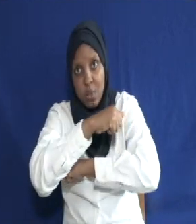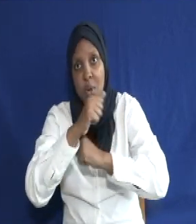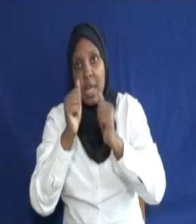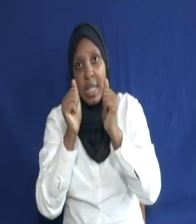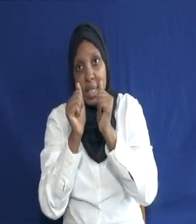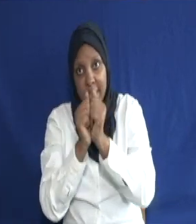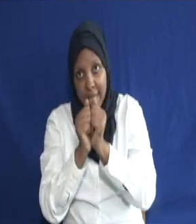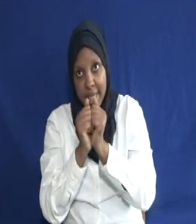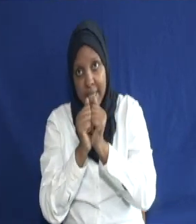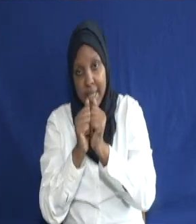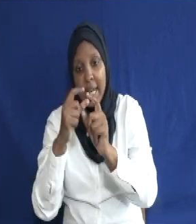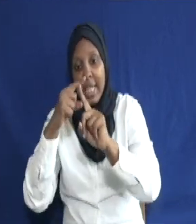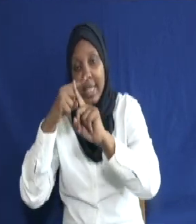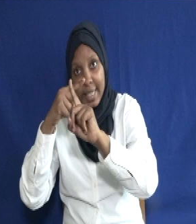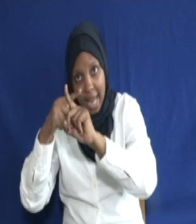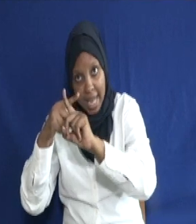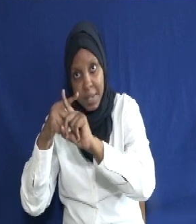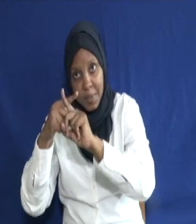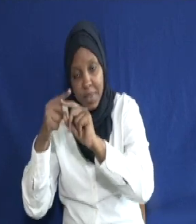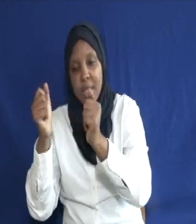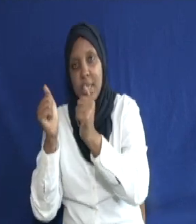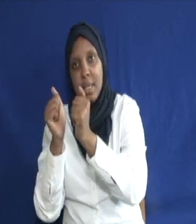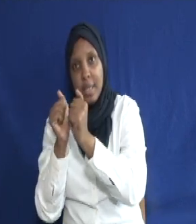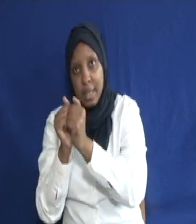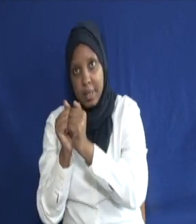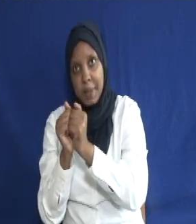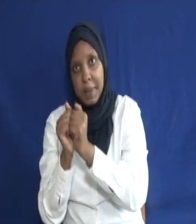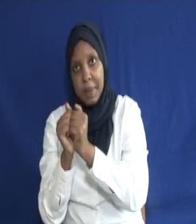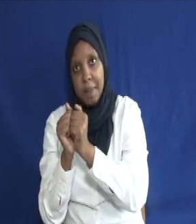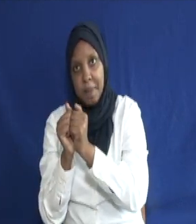of this? Good. 10